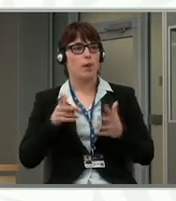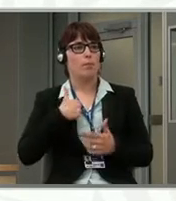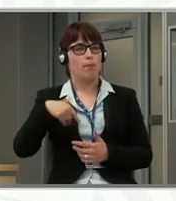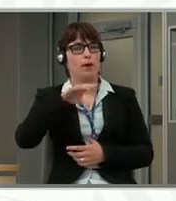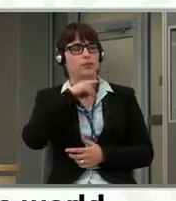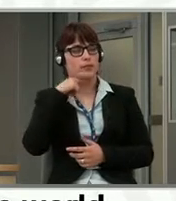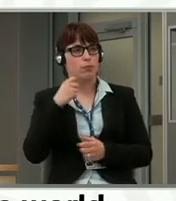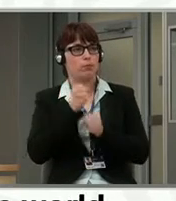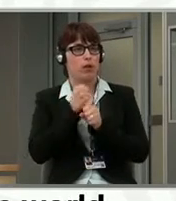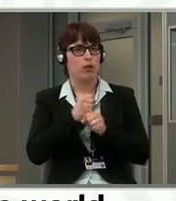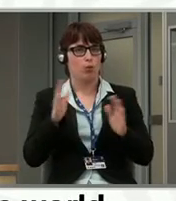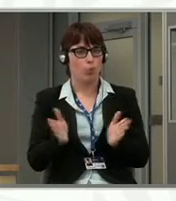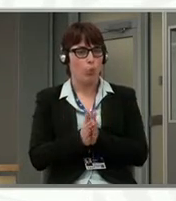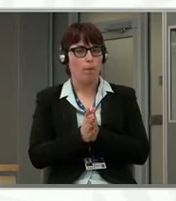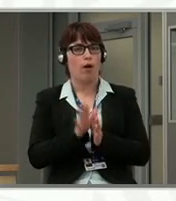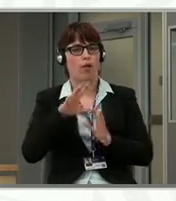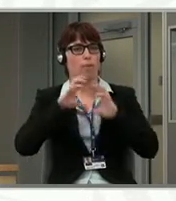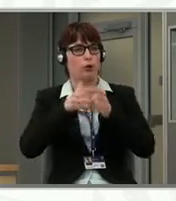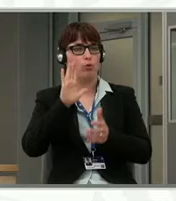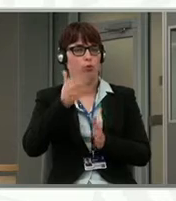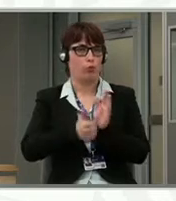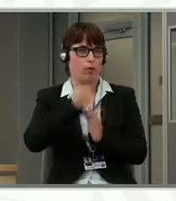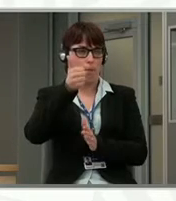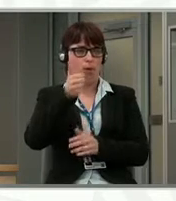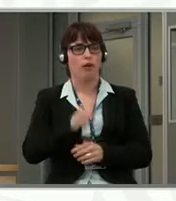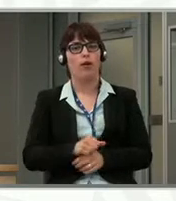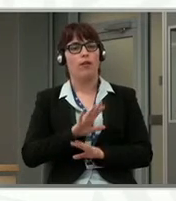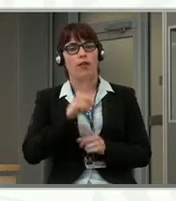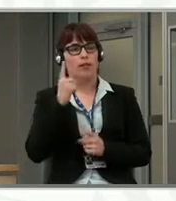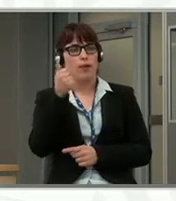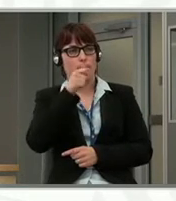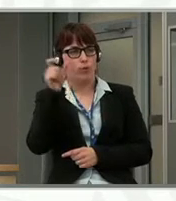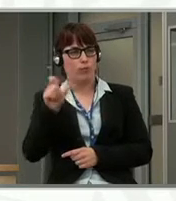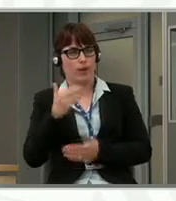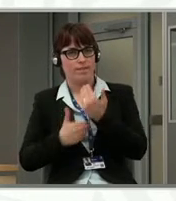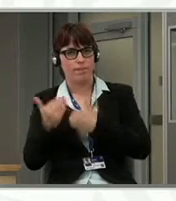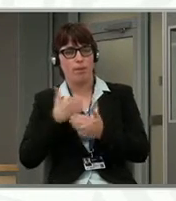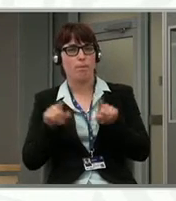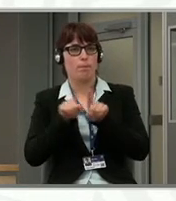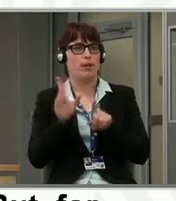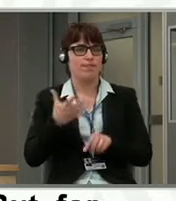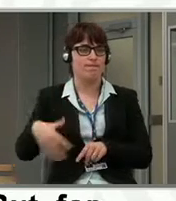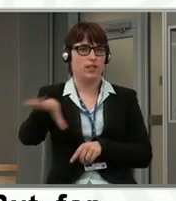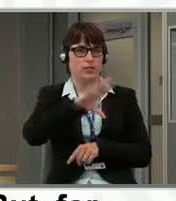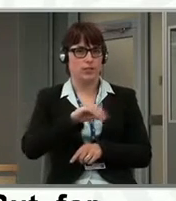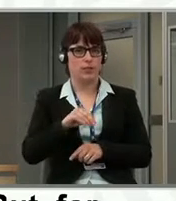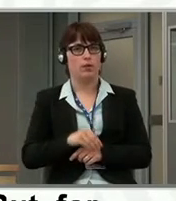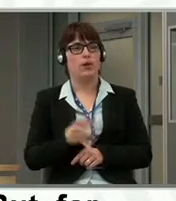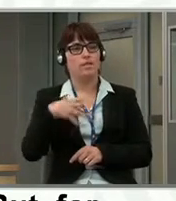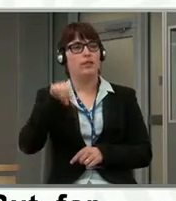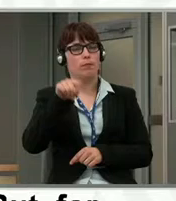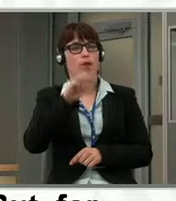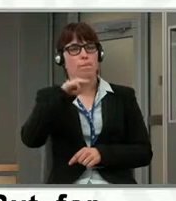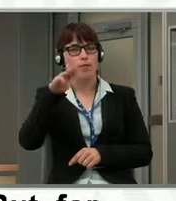better place, not only for people with disabilities, but for everyone, for all the millions of people in